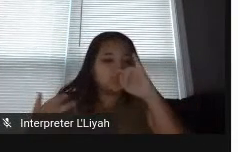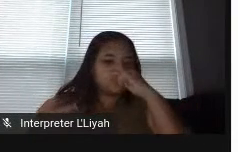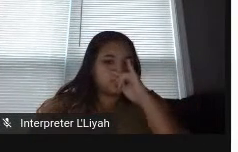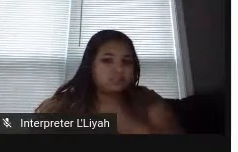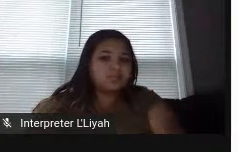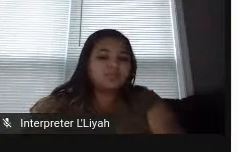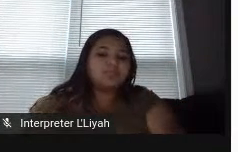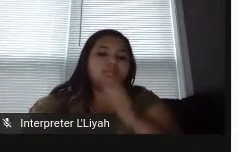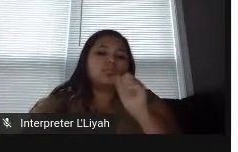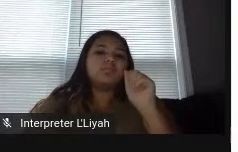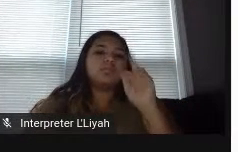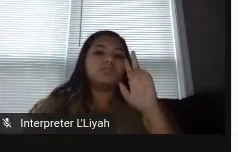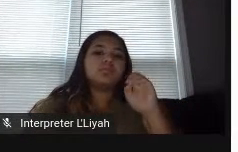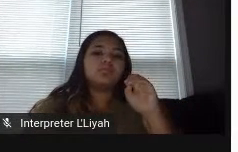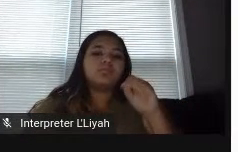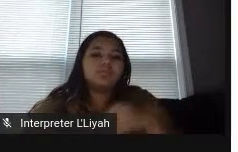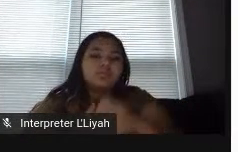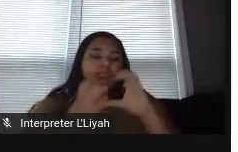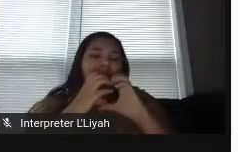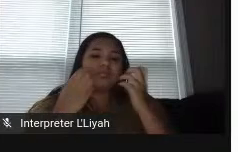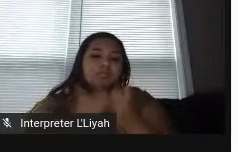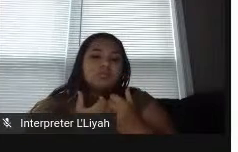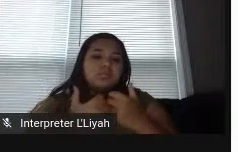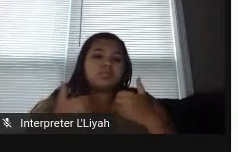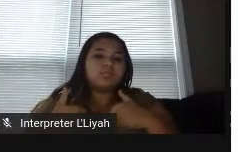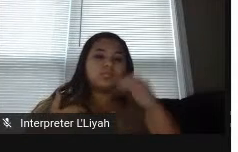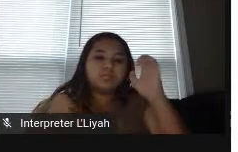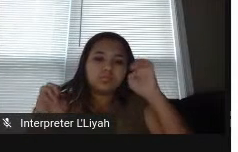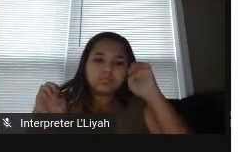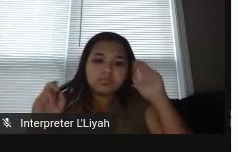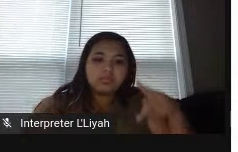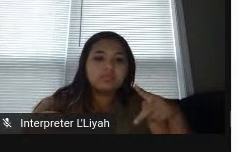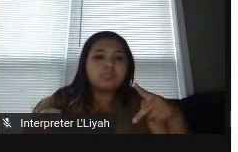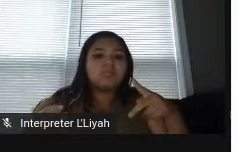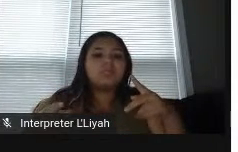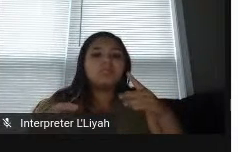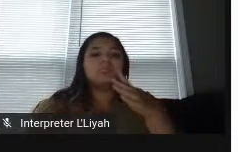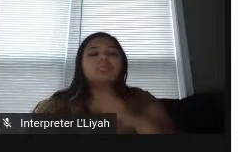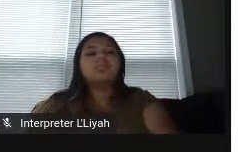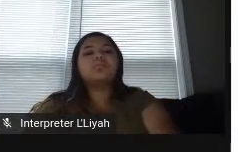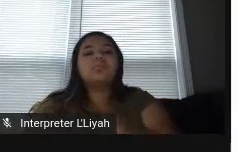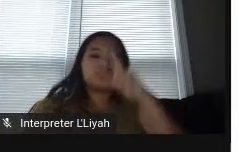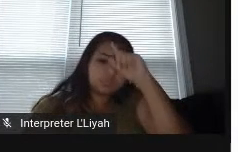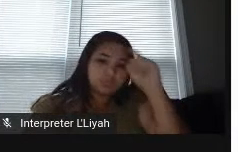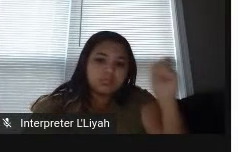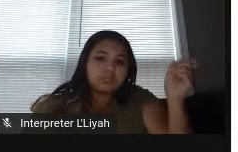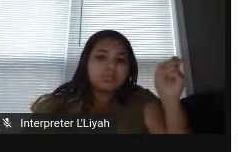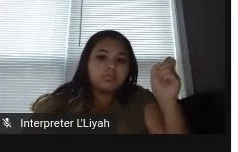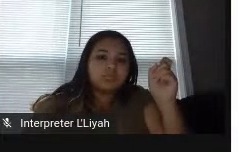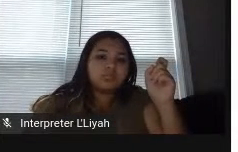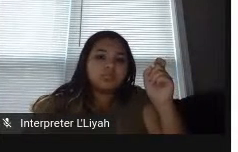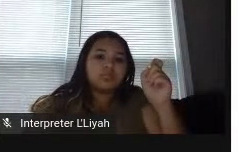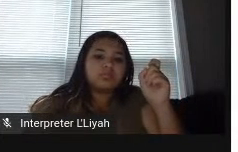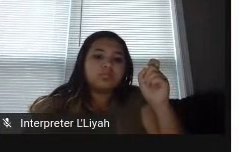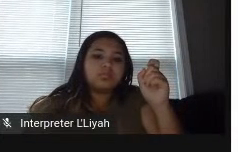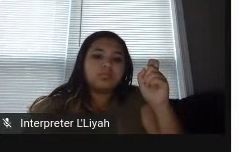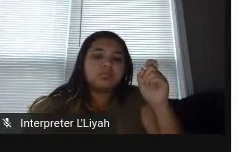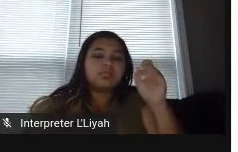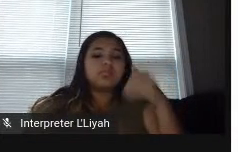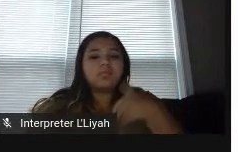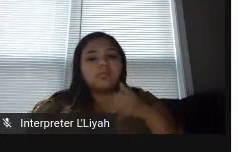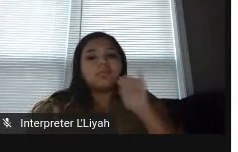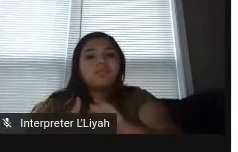kids are in classrooms that have IEPs because they have